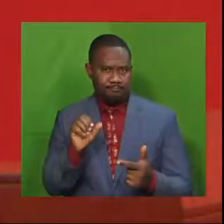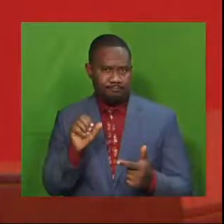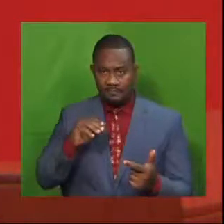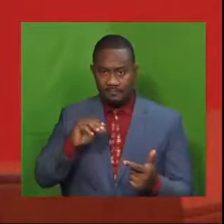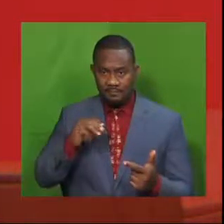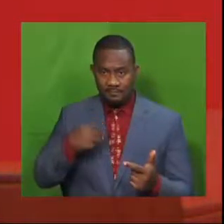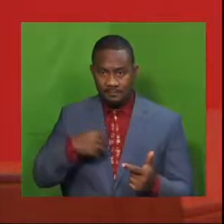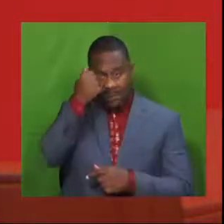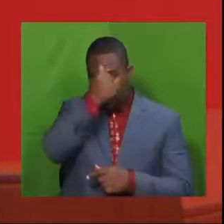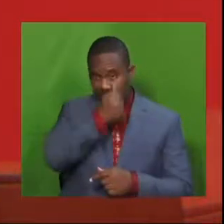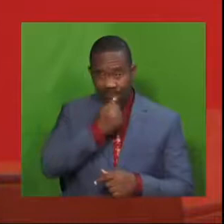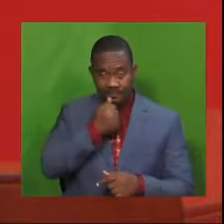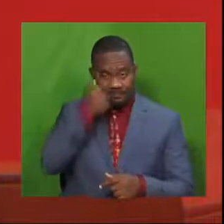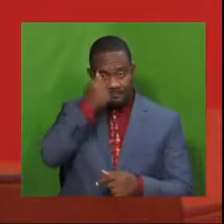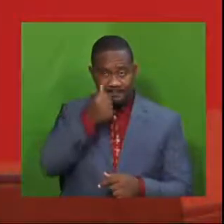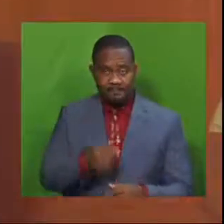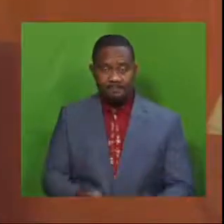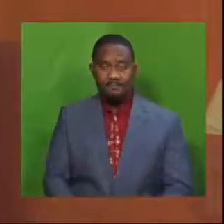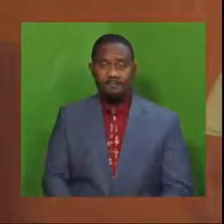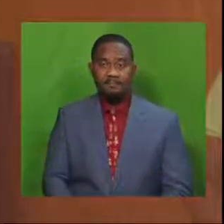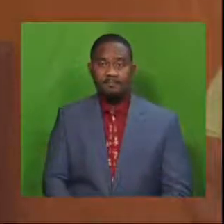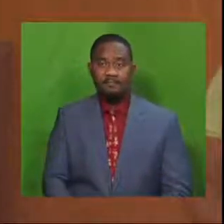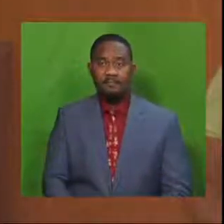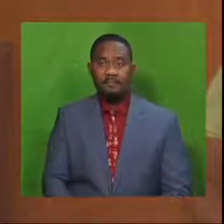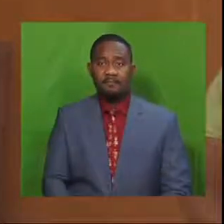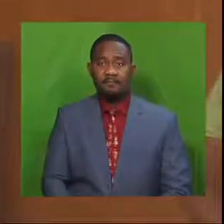of South Africa.